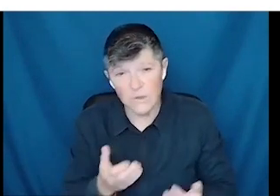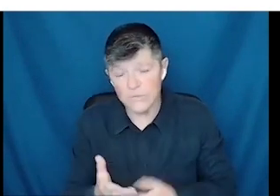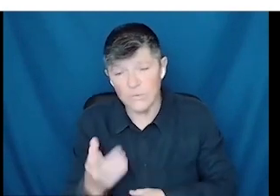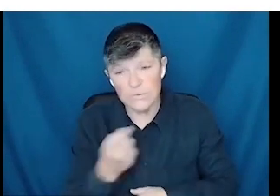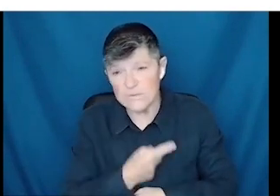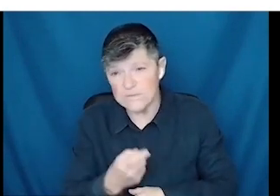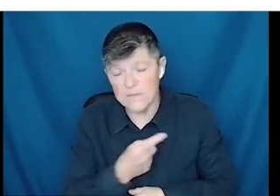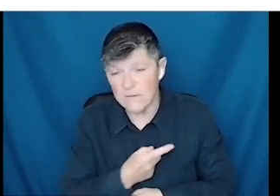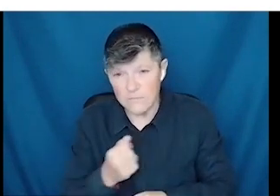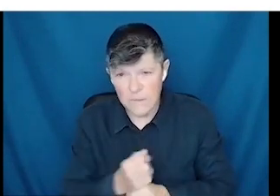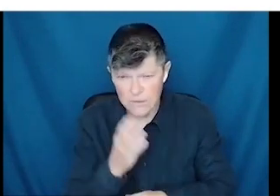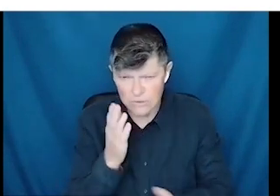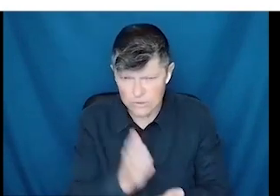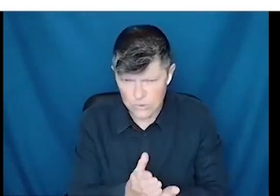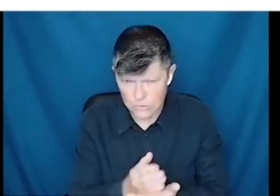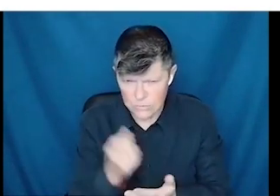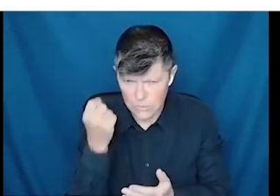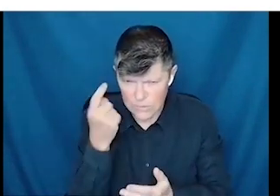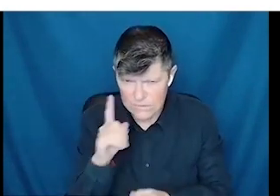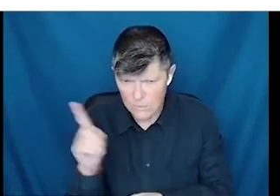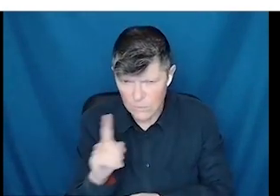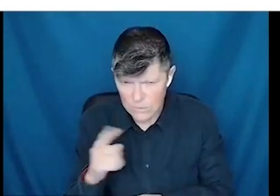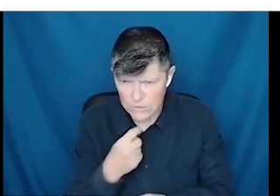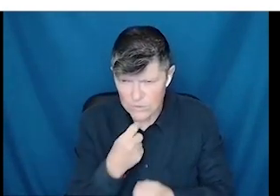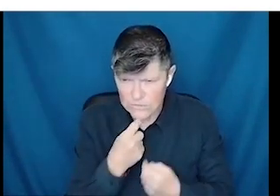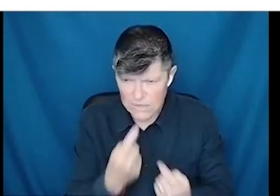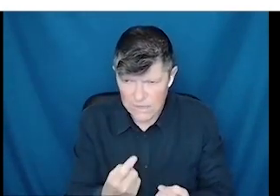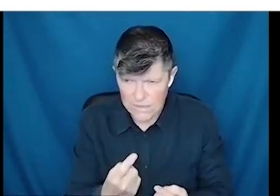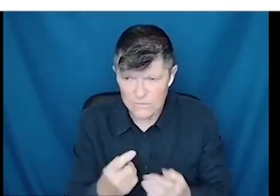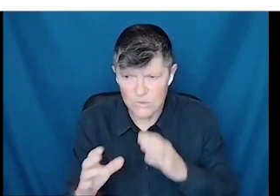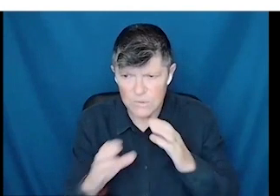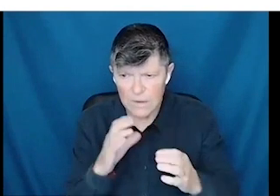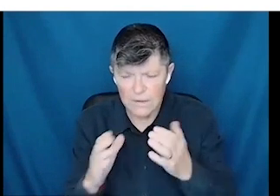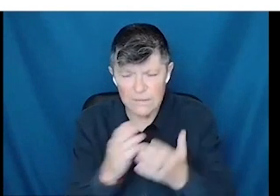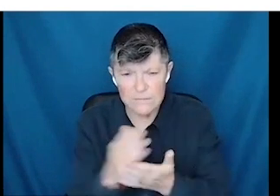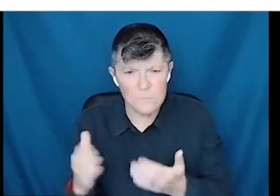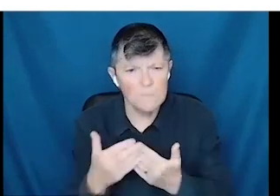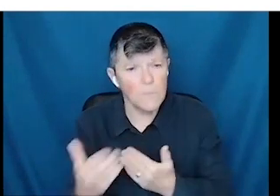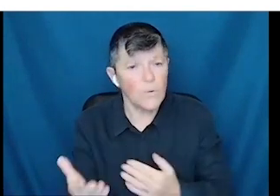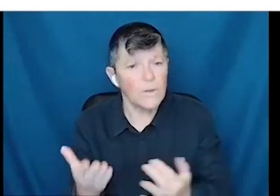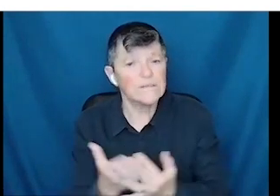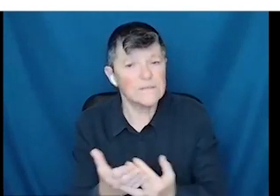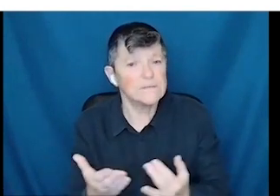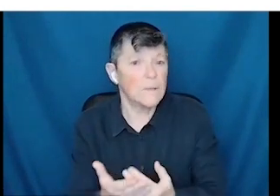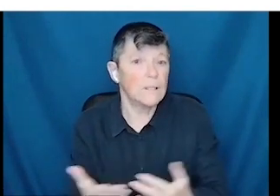you understand what you're saying, communicating that clearly, is just more accessible.